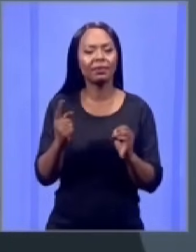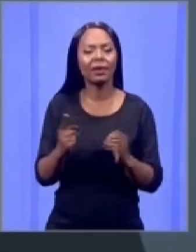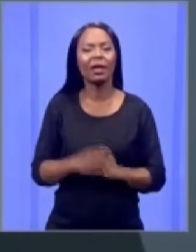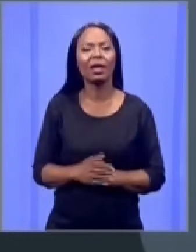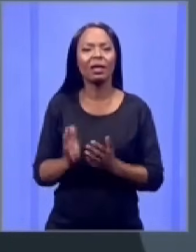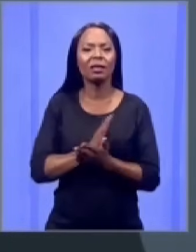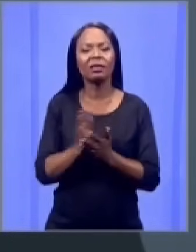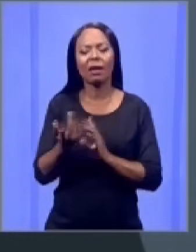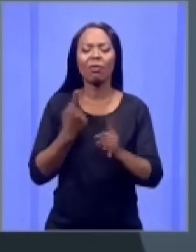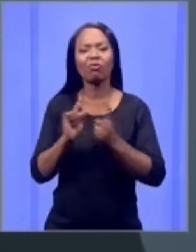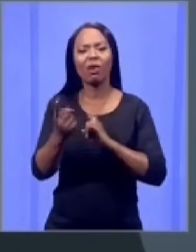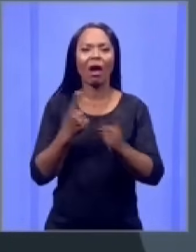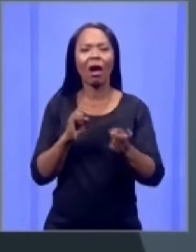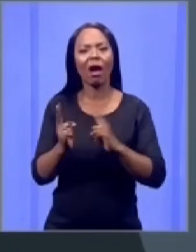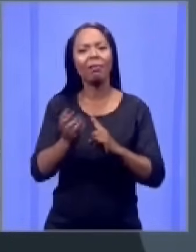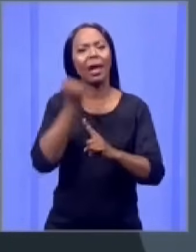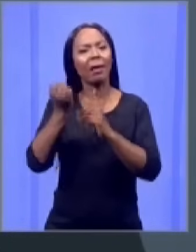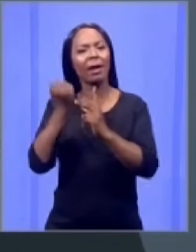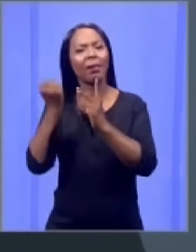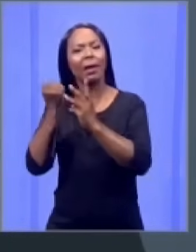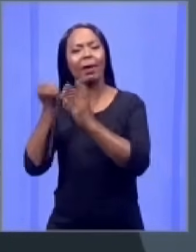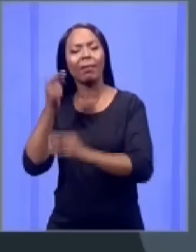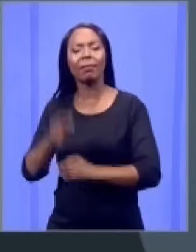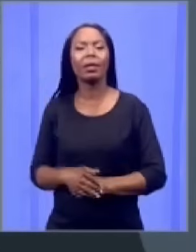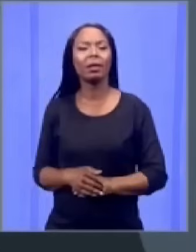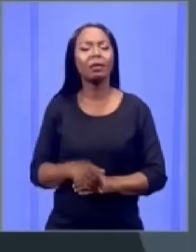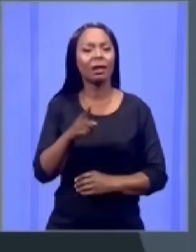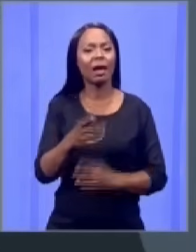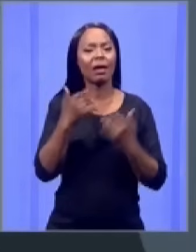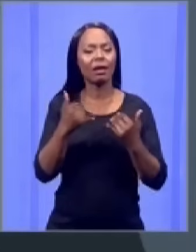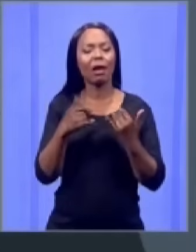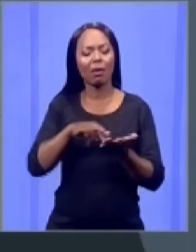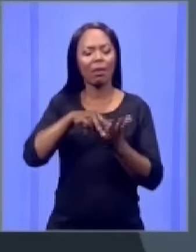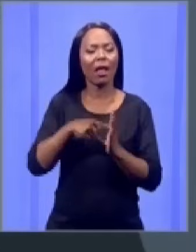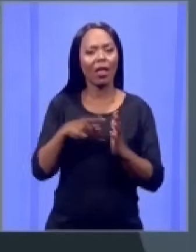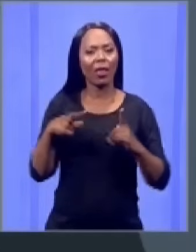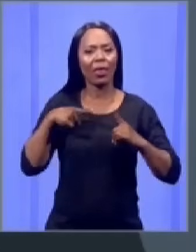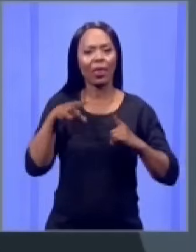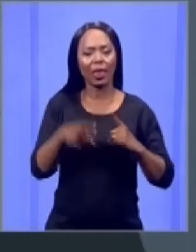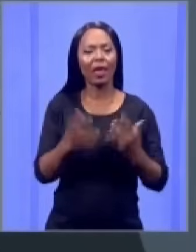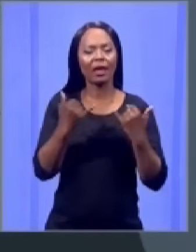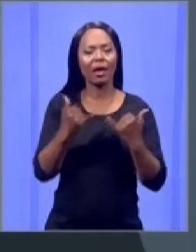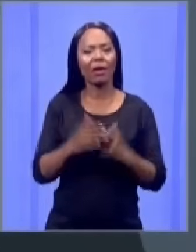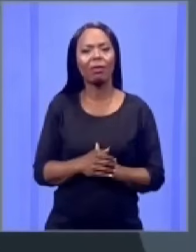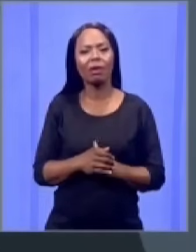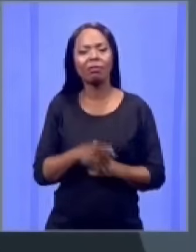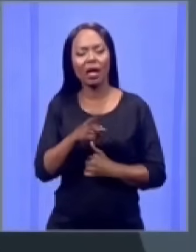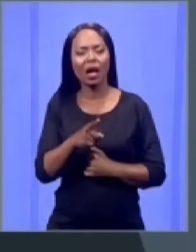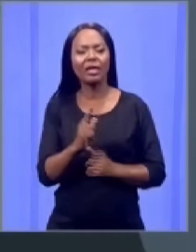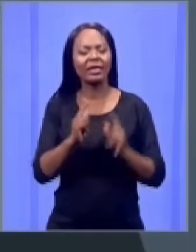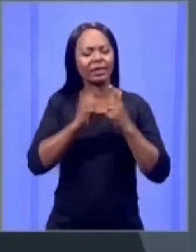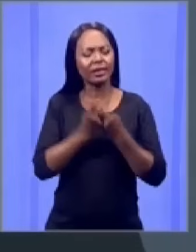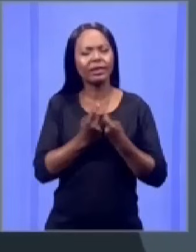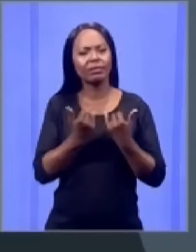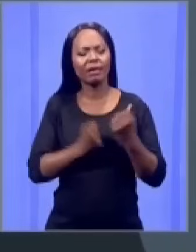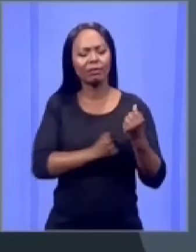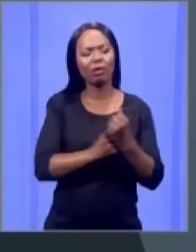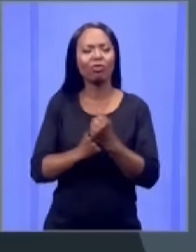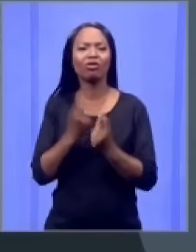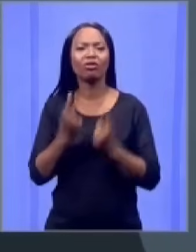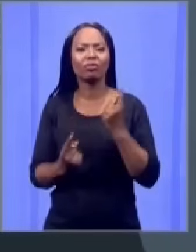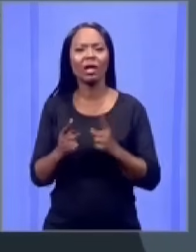the runs they'll deliver. So it's a team that's playing for each other. It's a team that's working hard for each other. And I think